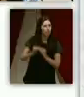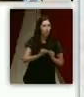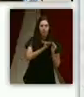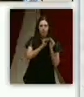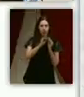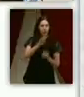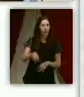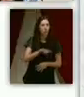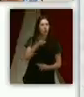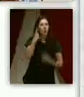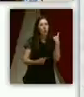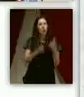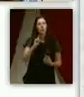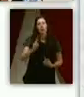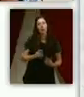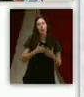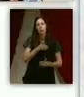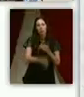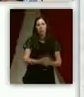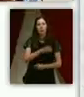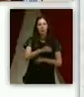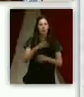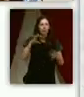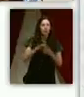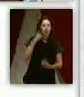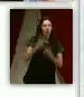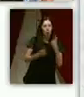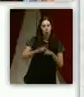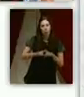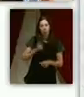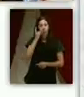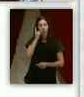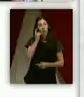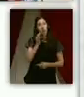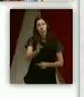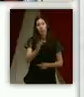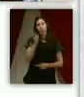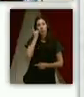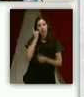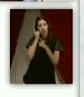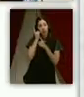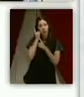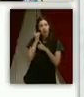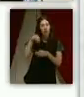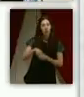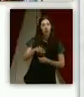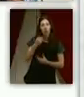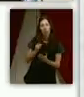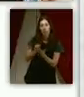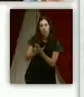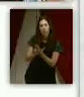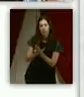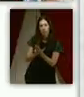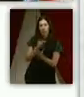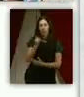The problem comes with different magnetic loops, but ideally the mobile phones